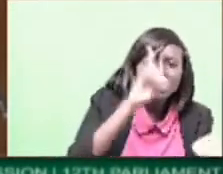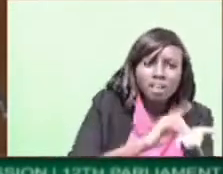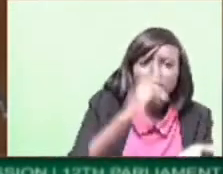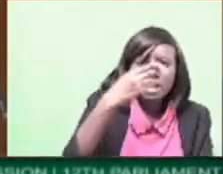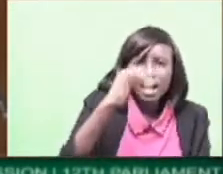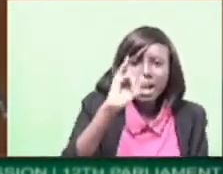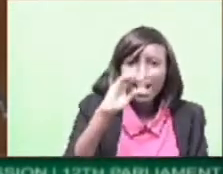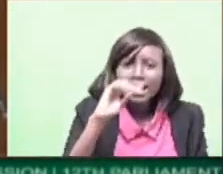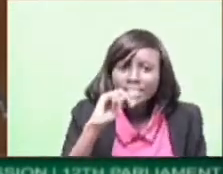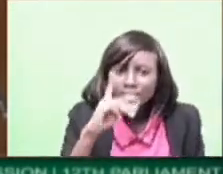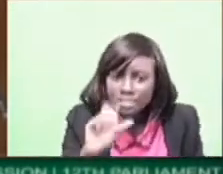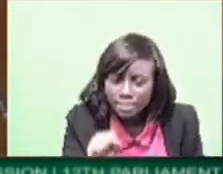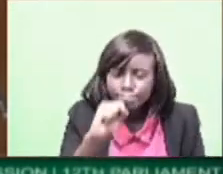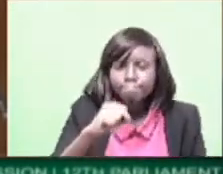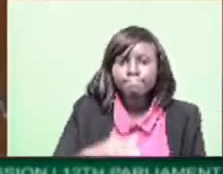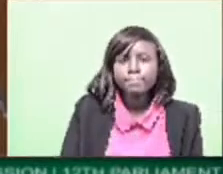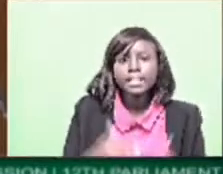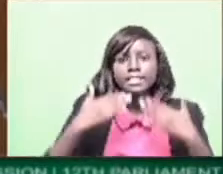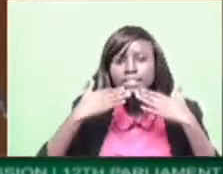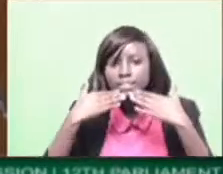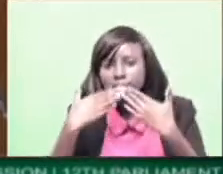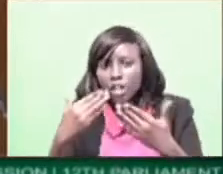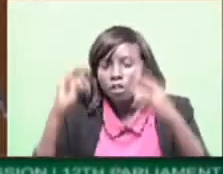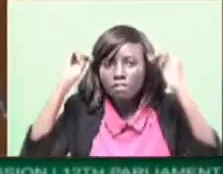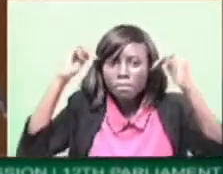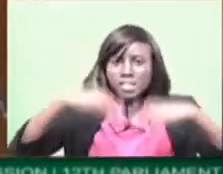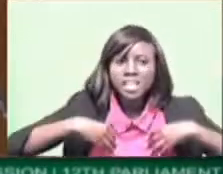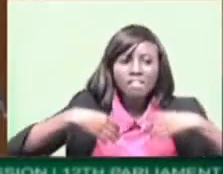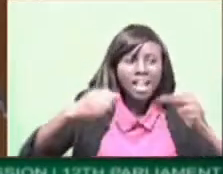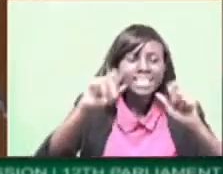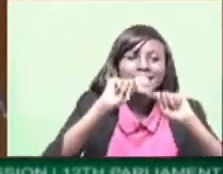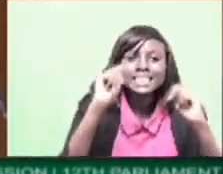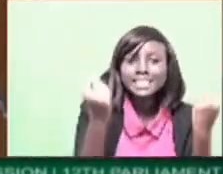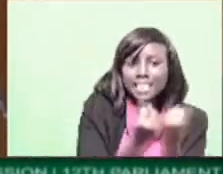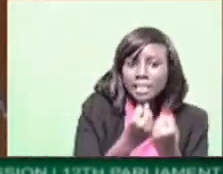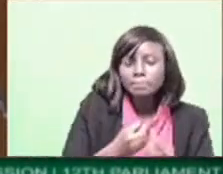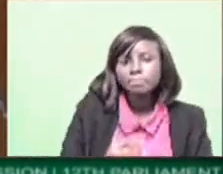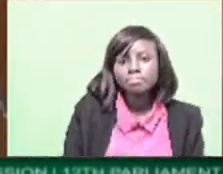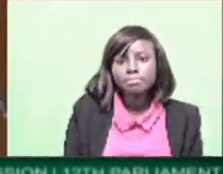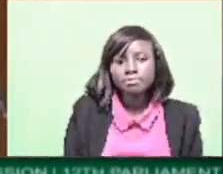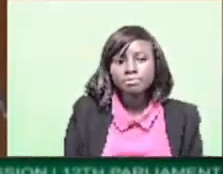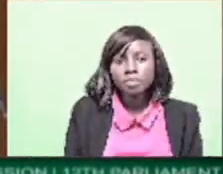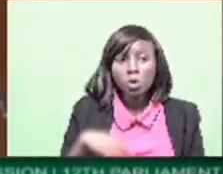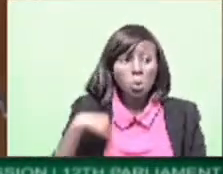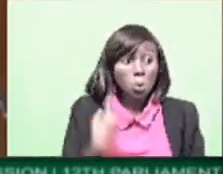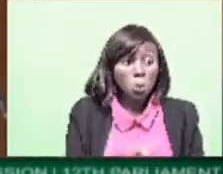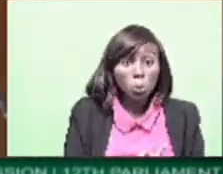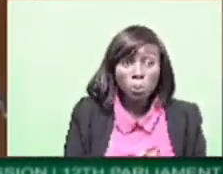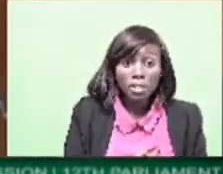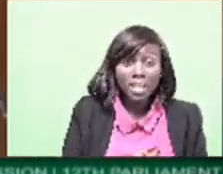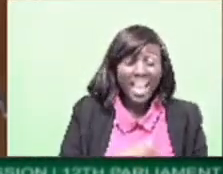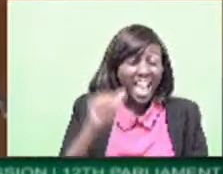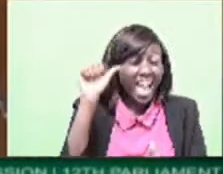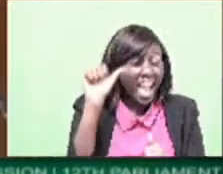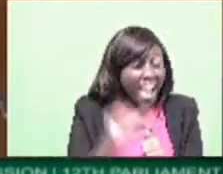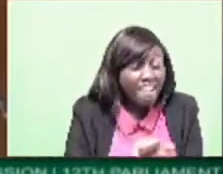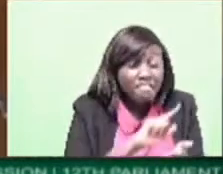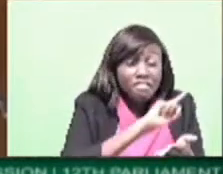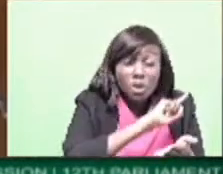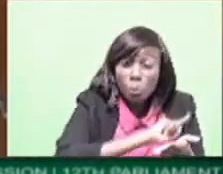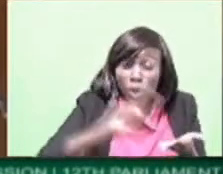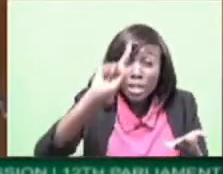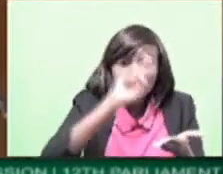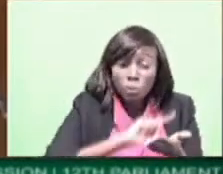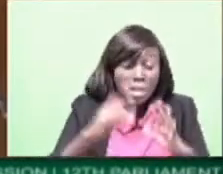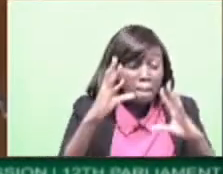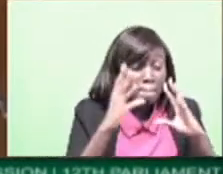Dr. Michelle Trotman, the Minister of Health, and his whole team, whenever we sat and we met on a weekly basis, we listened carefully